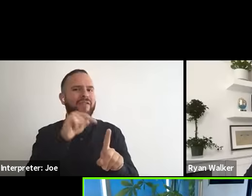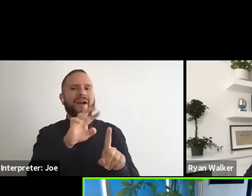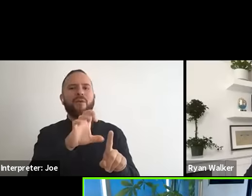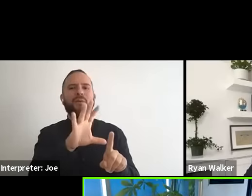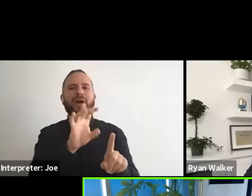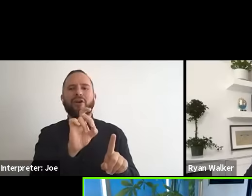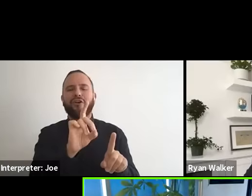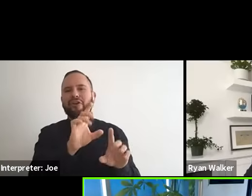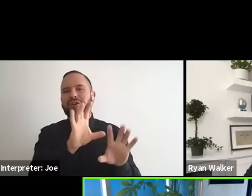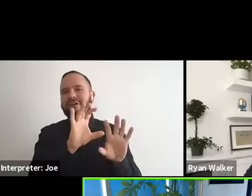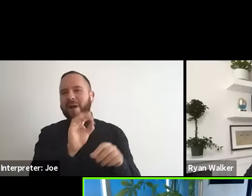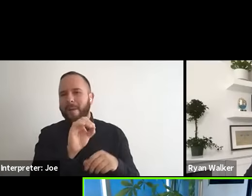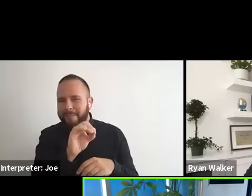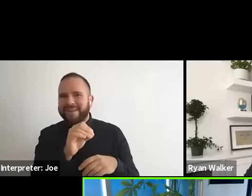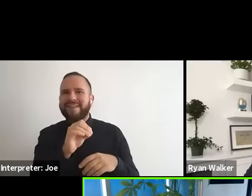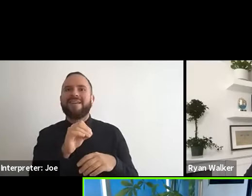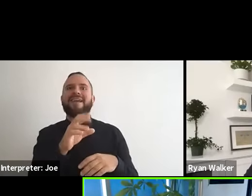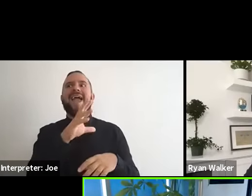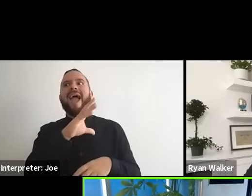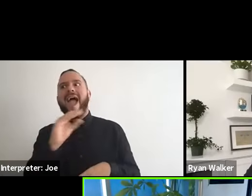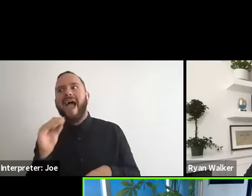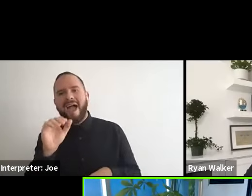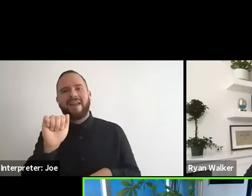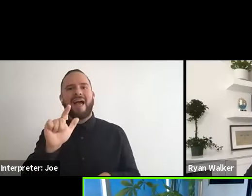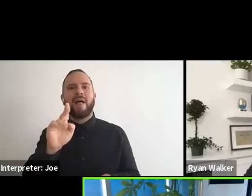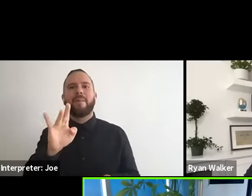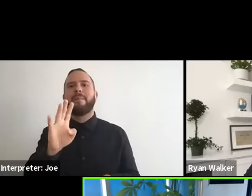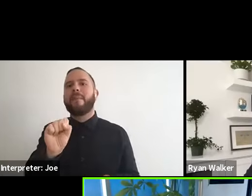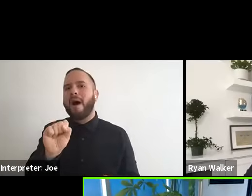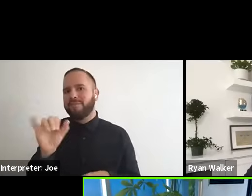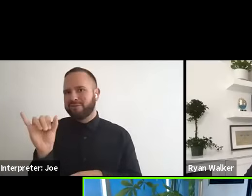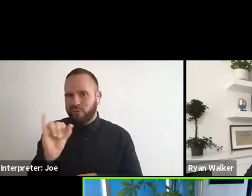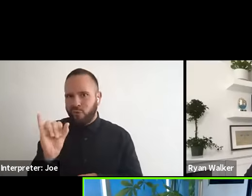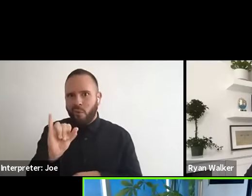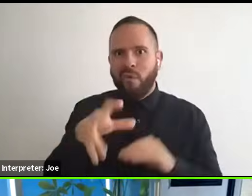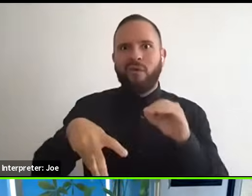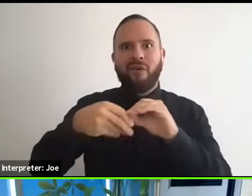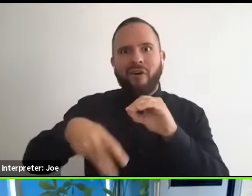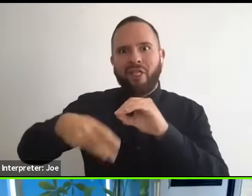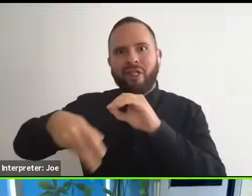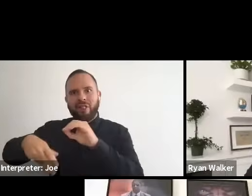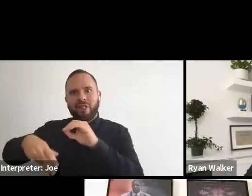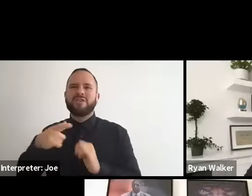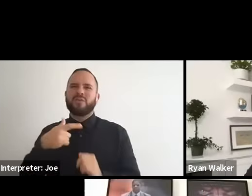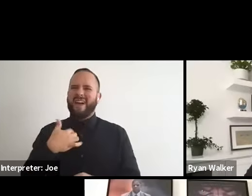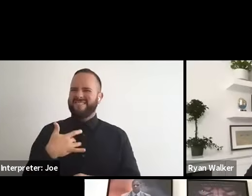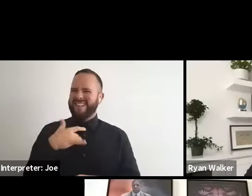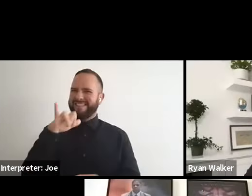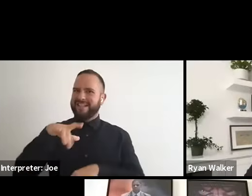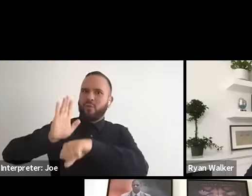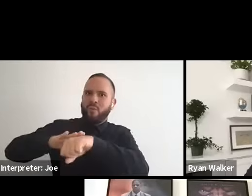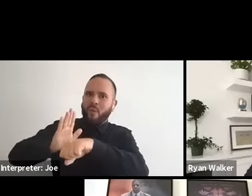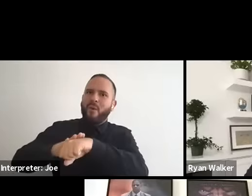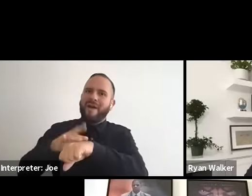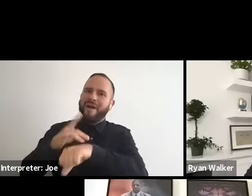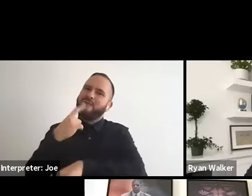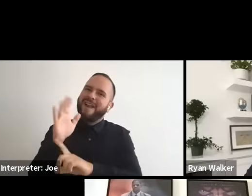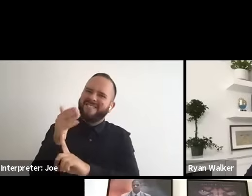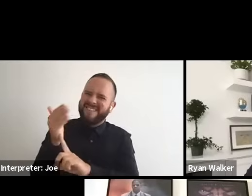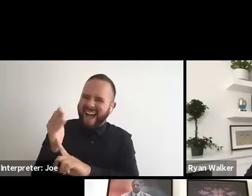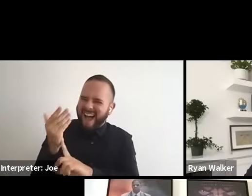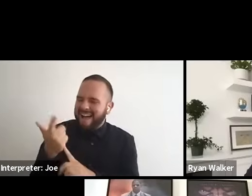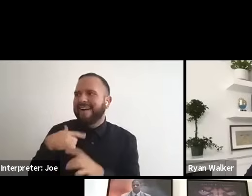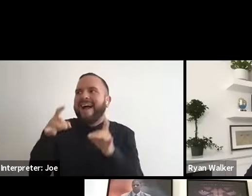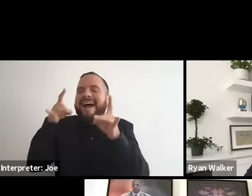albums that they have to deliver. So, that's a red flag. I don't like that. I hate the fact that any